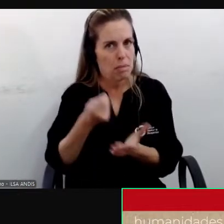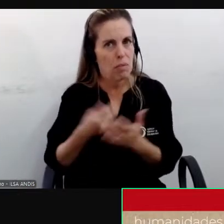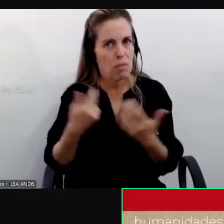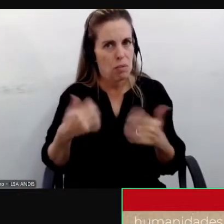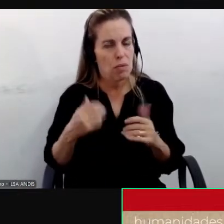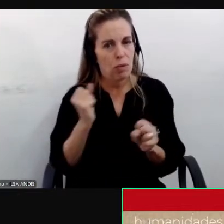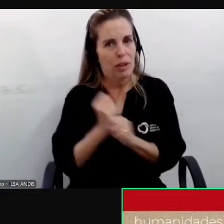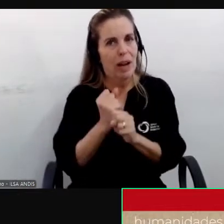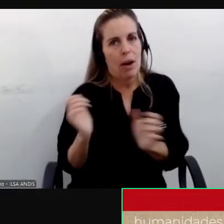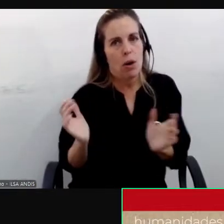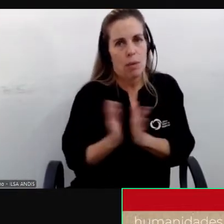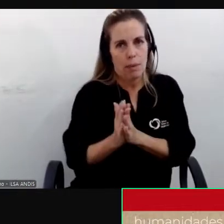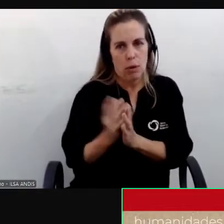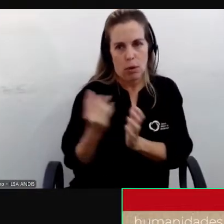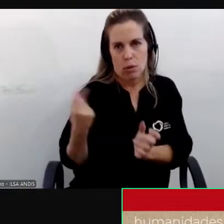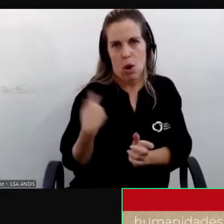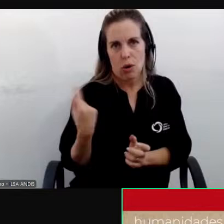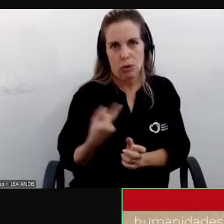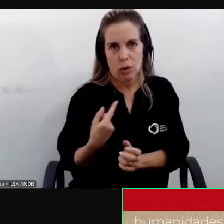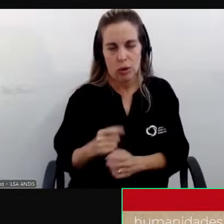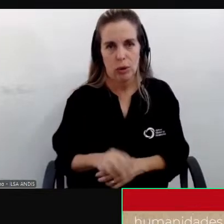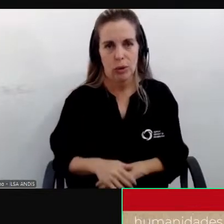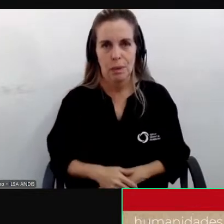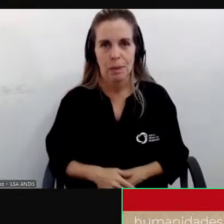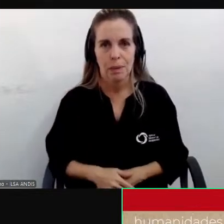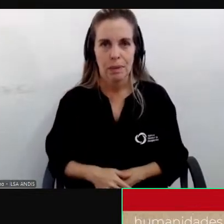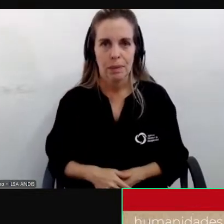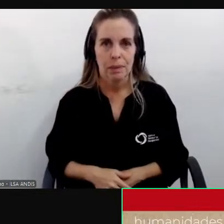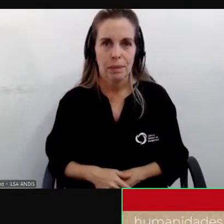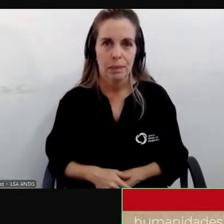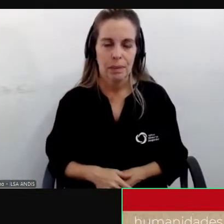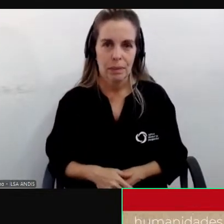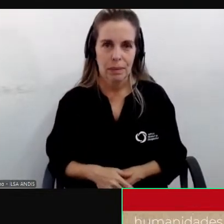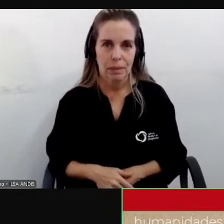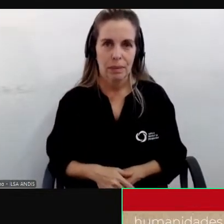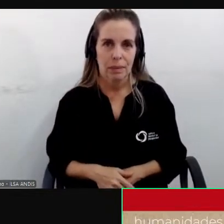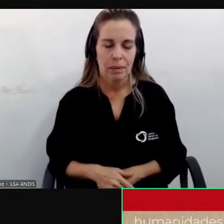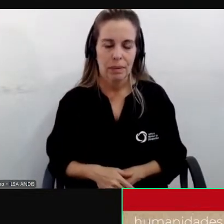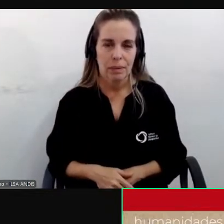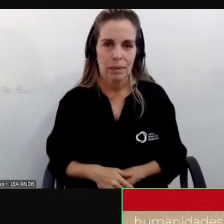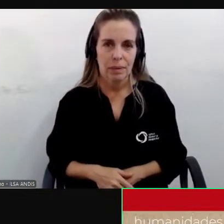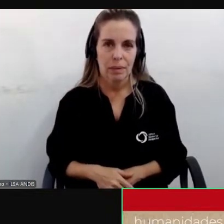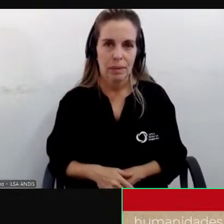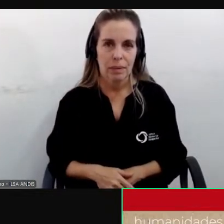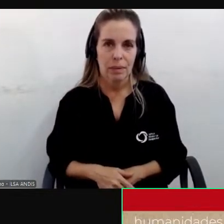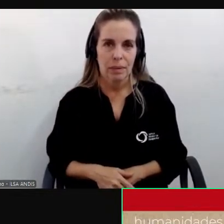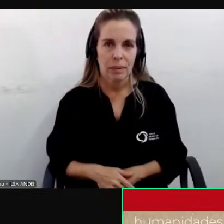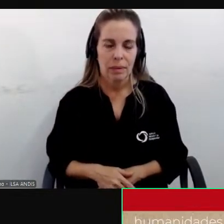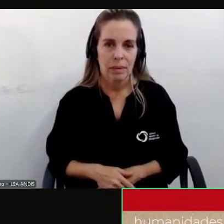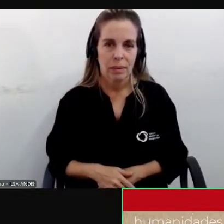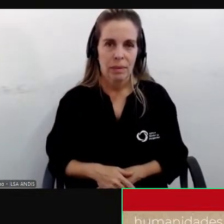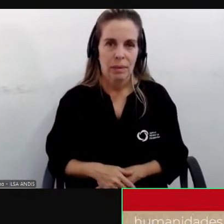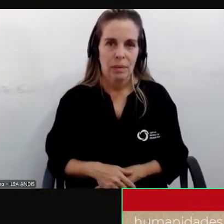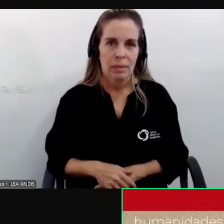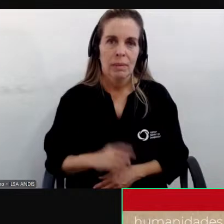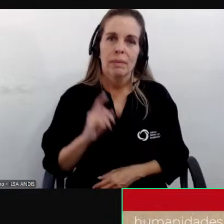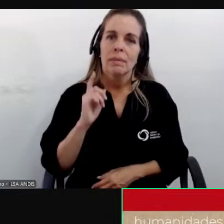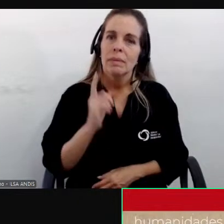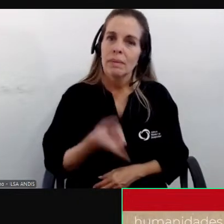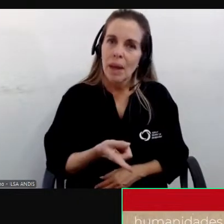in the coffee industry in Colombia, and that have been worked side by side with us in addressing these